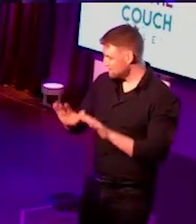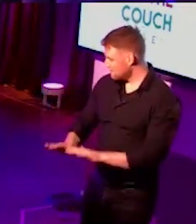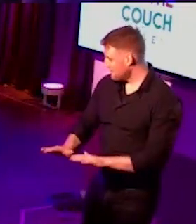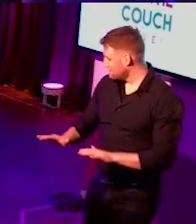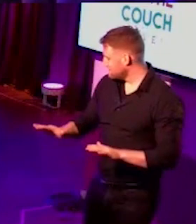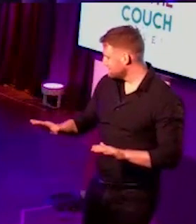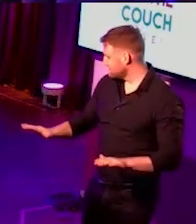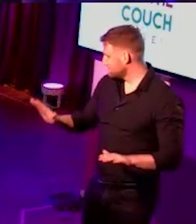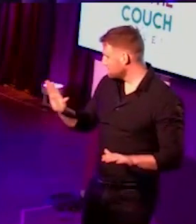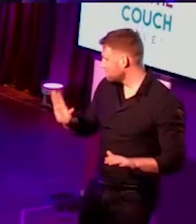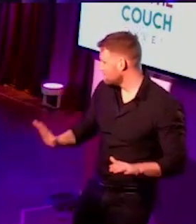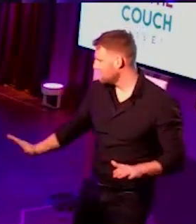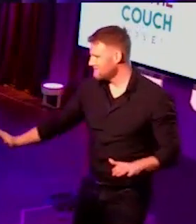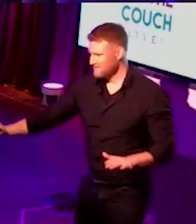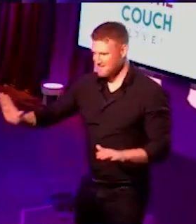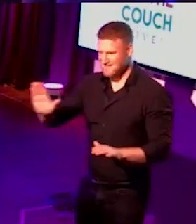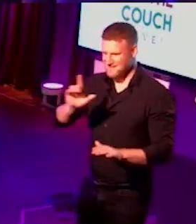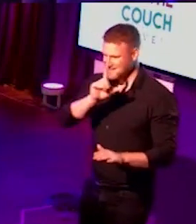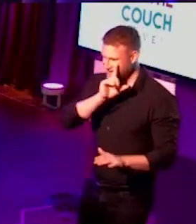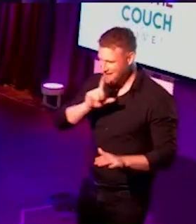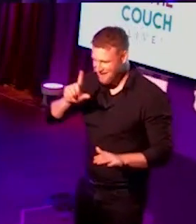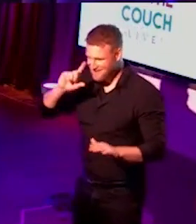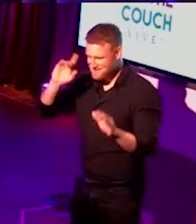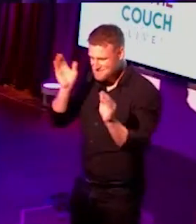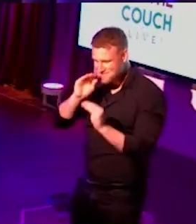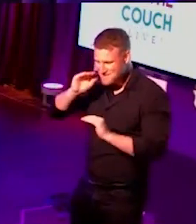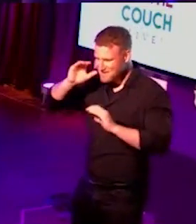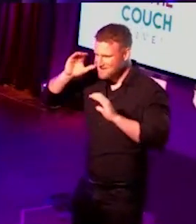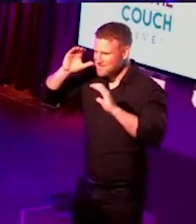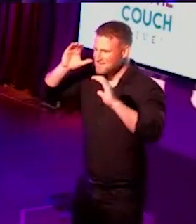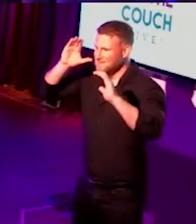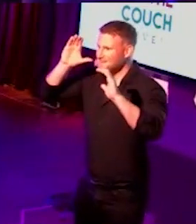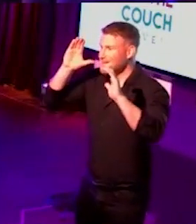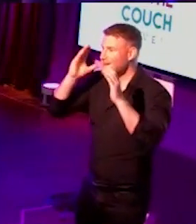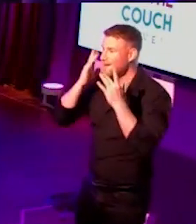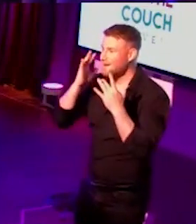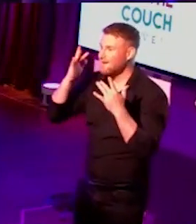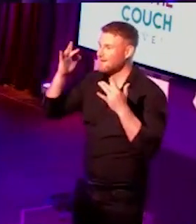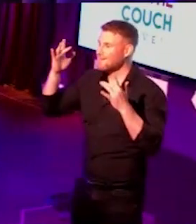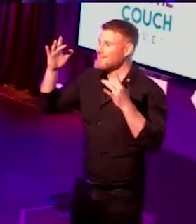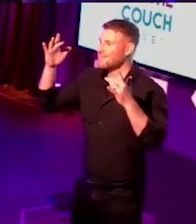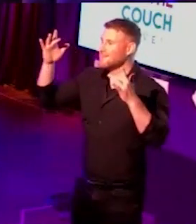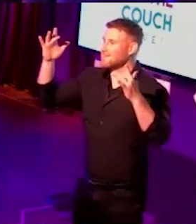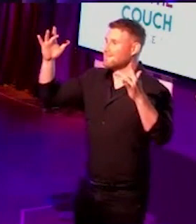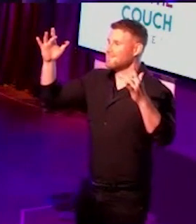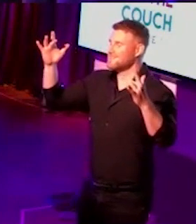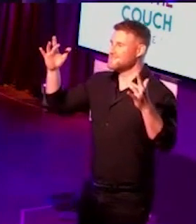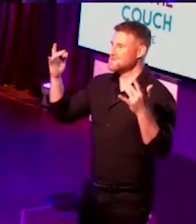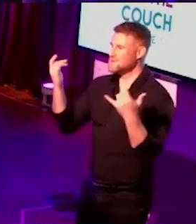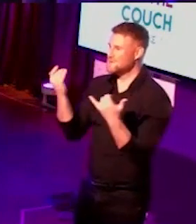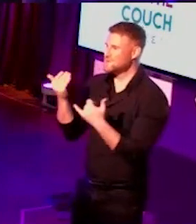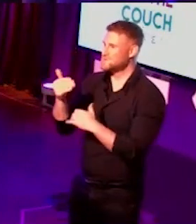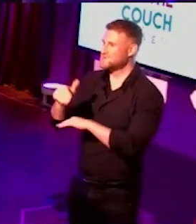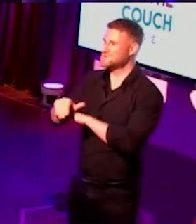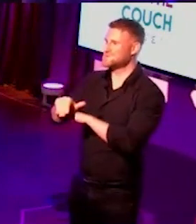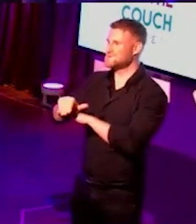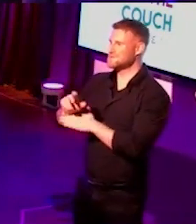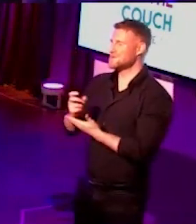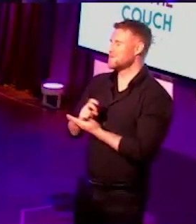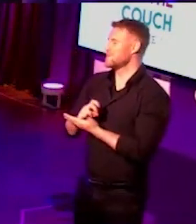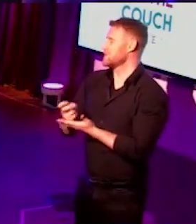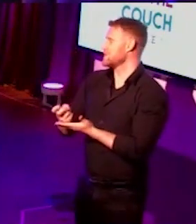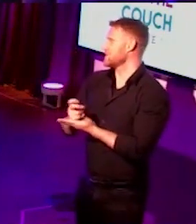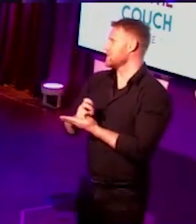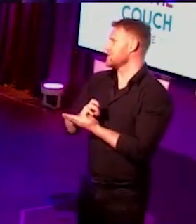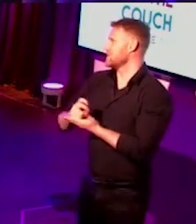Tiny tots with their eyes all aglow will find it hard to sleep